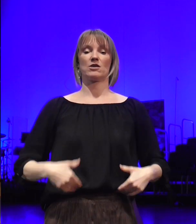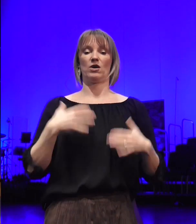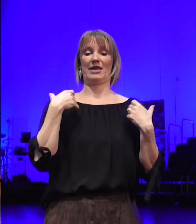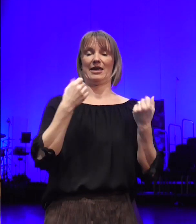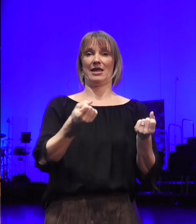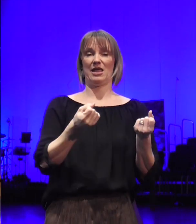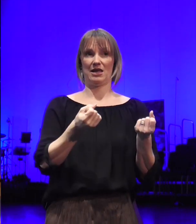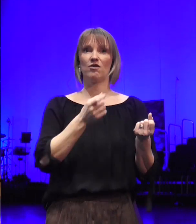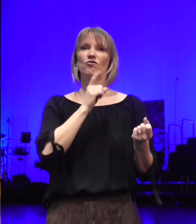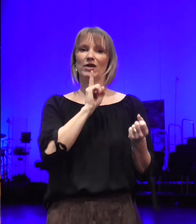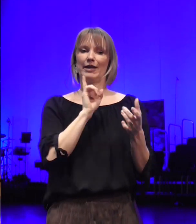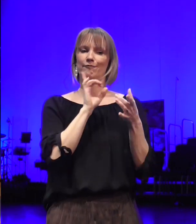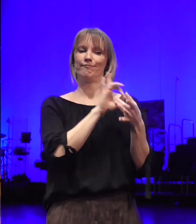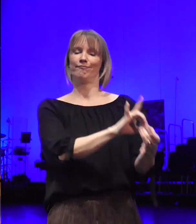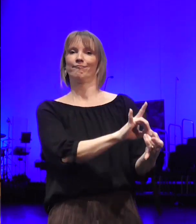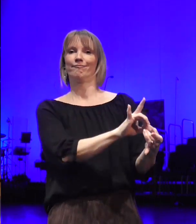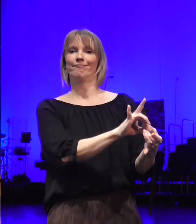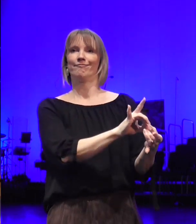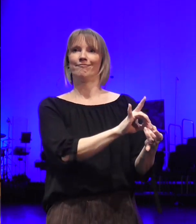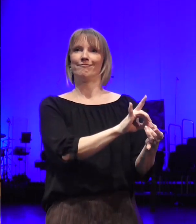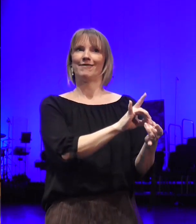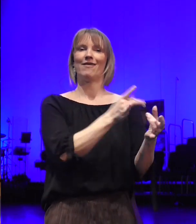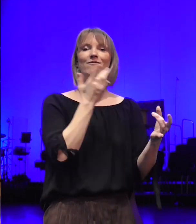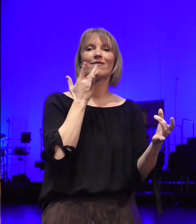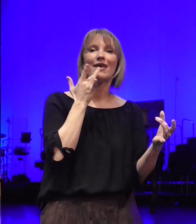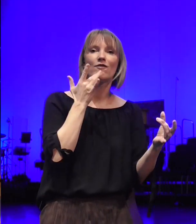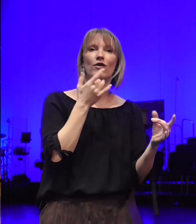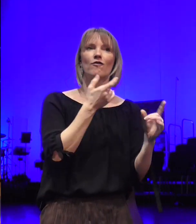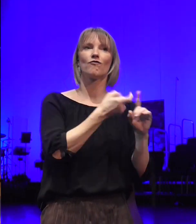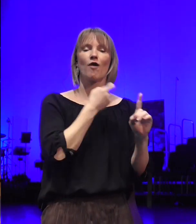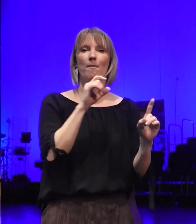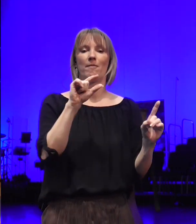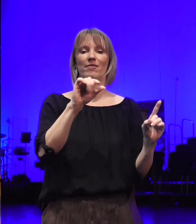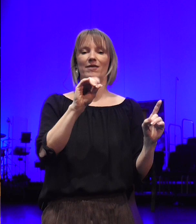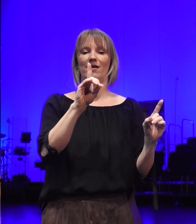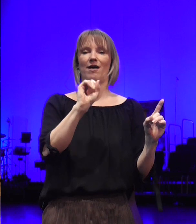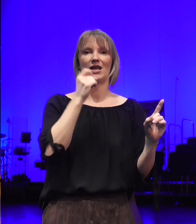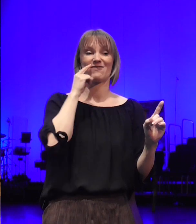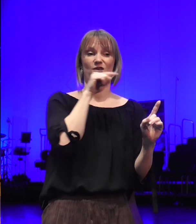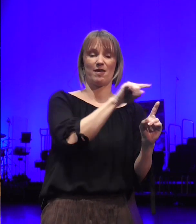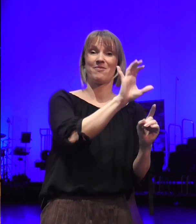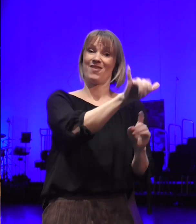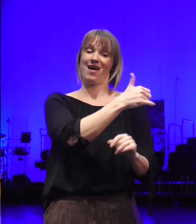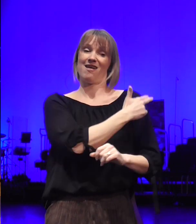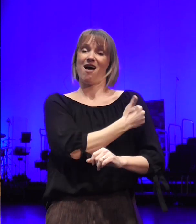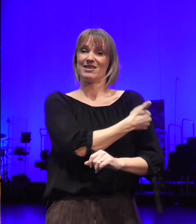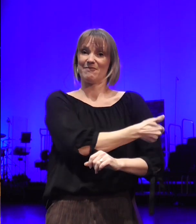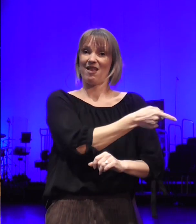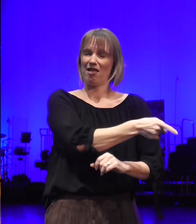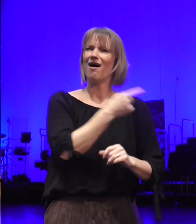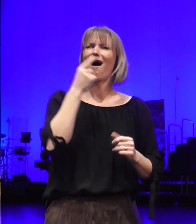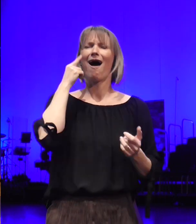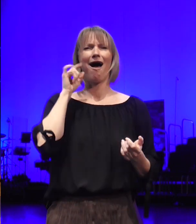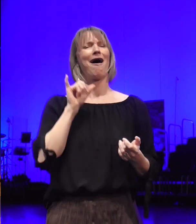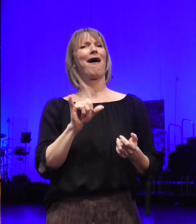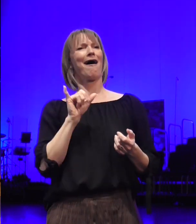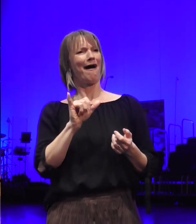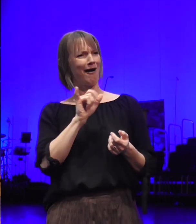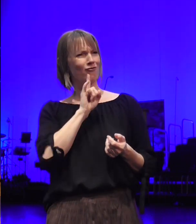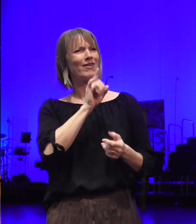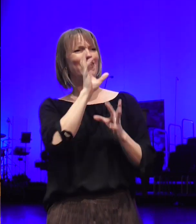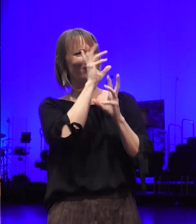was very much connected to being favored by the gods for them. And so that was a hospital. And I found that really,